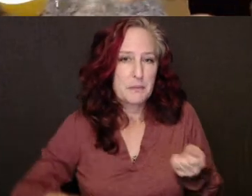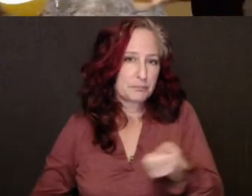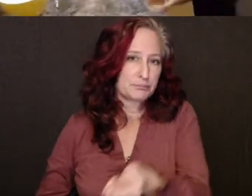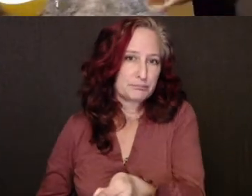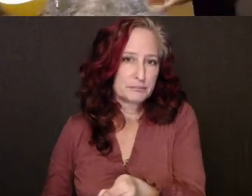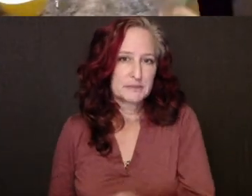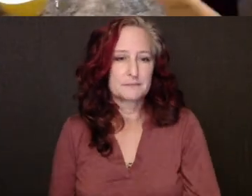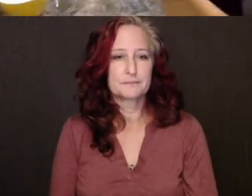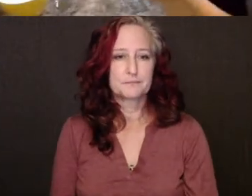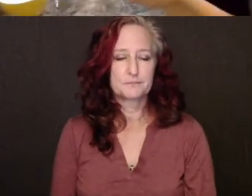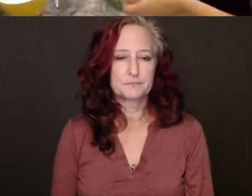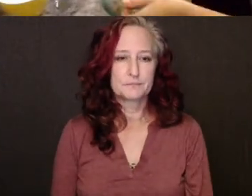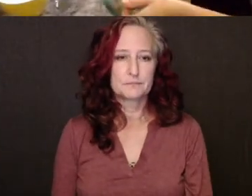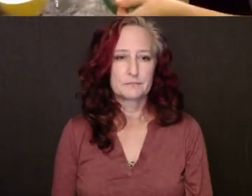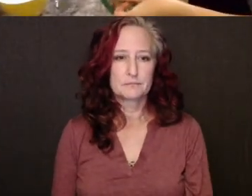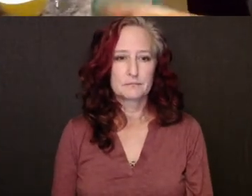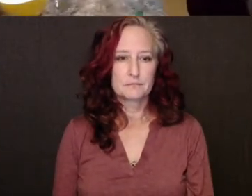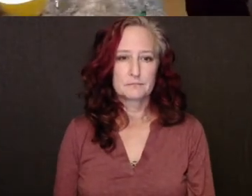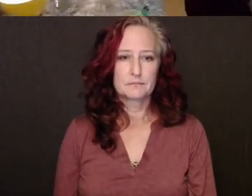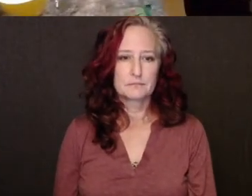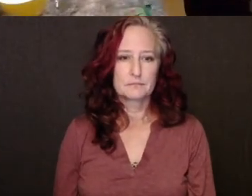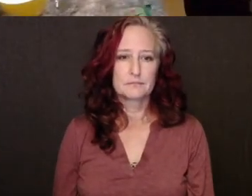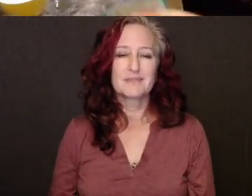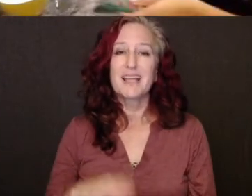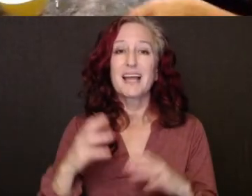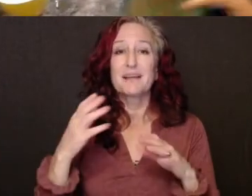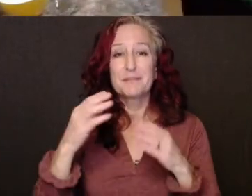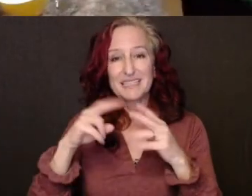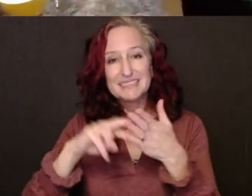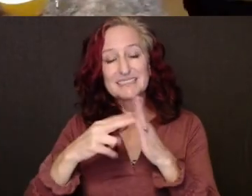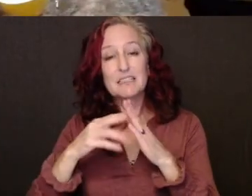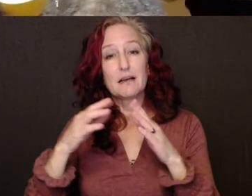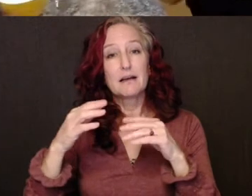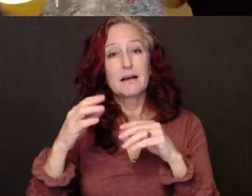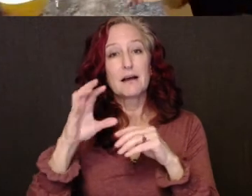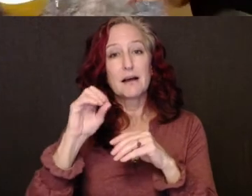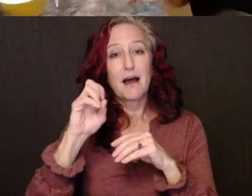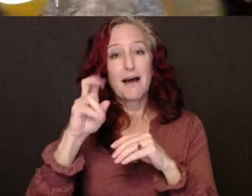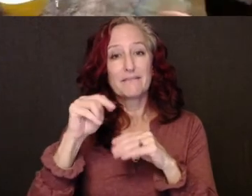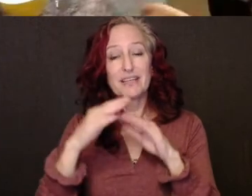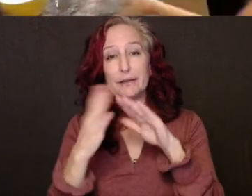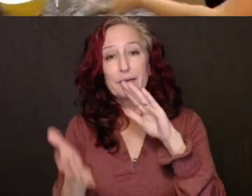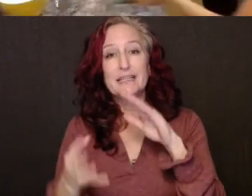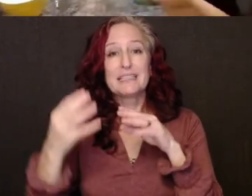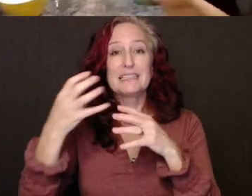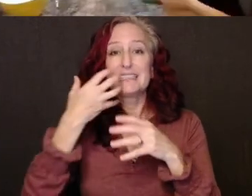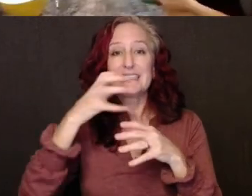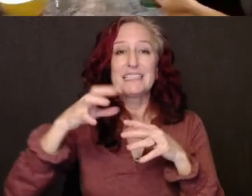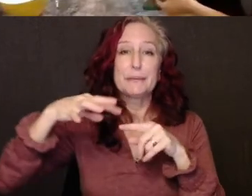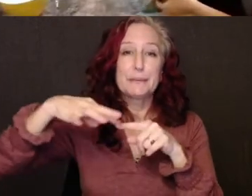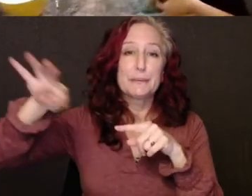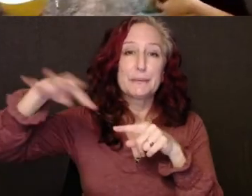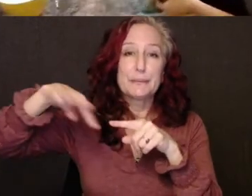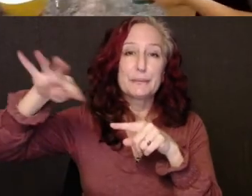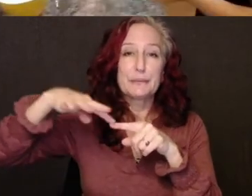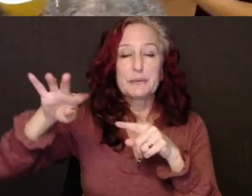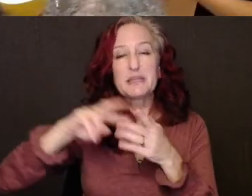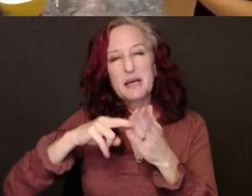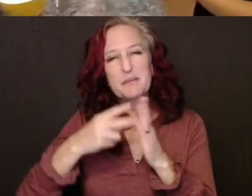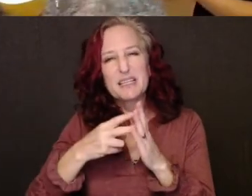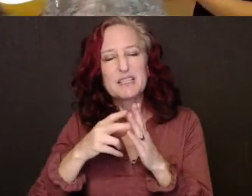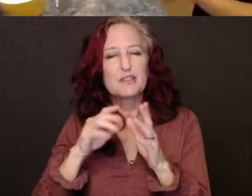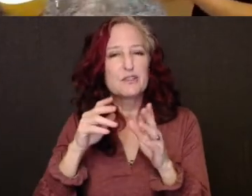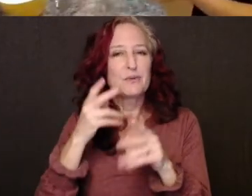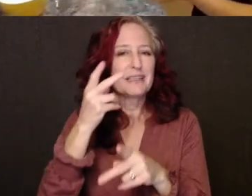you can pull out the entire cupcake tin and put it on top of the oven. But I just kind of like to pull it out and do my